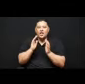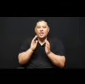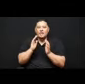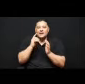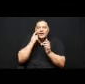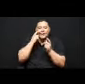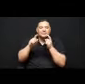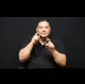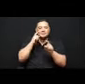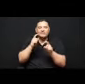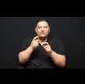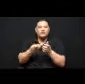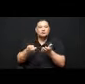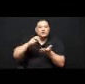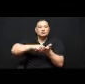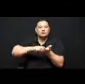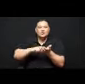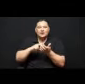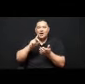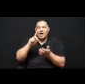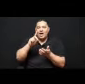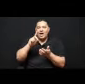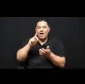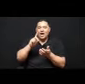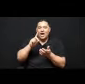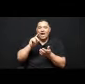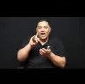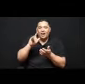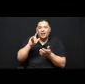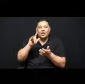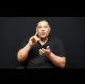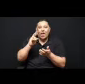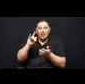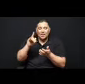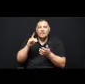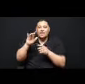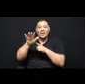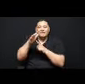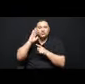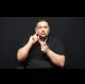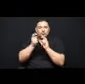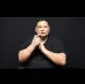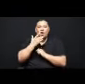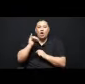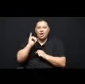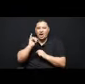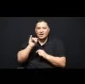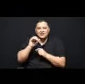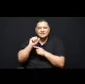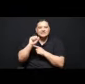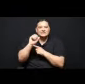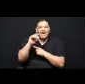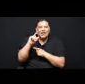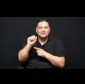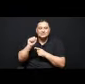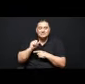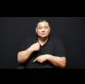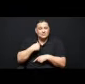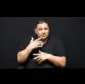the leaves will change color like scales. Did I tell you about my sister who came